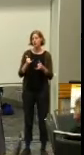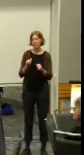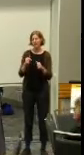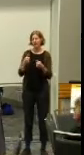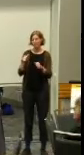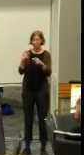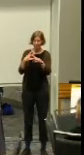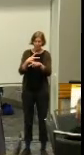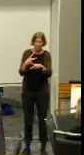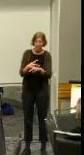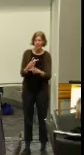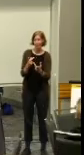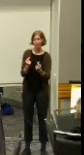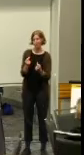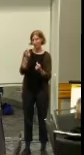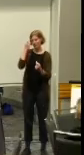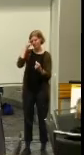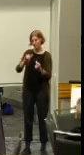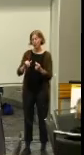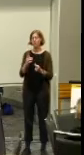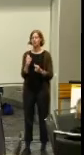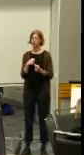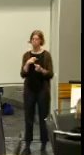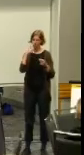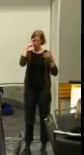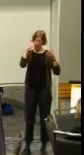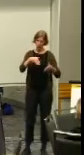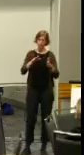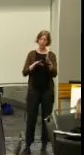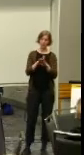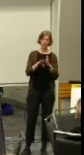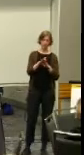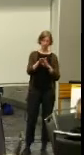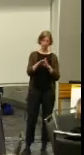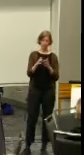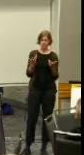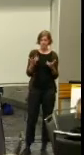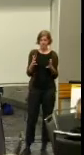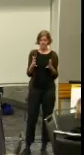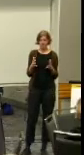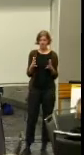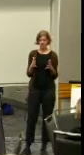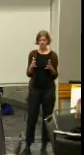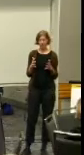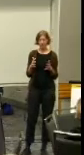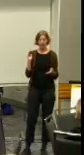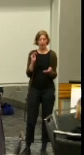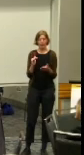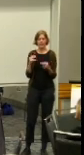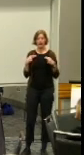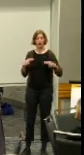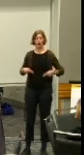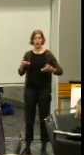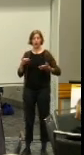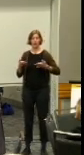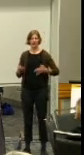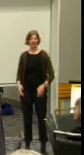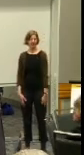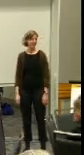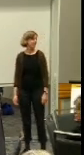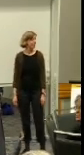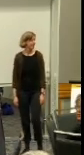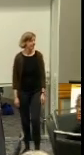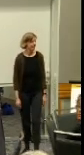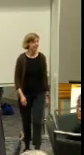But our goal is to be the developer rather than being that human services piece, because we don't have the experience and the capacity yet. Okay, and